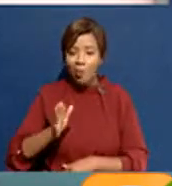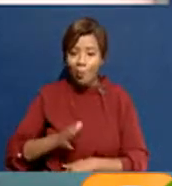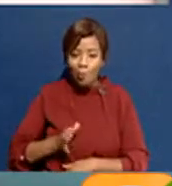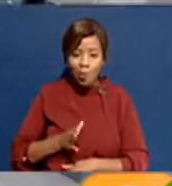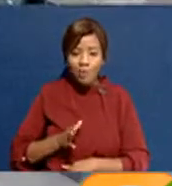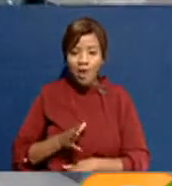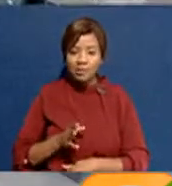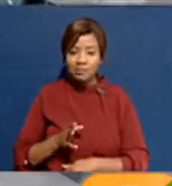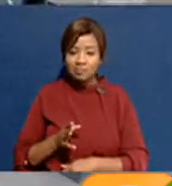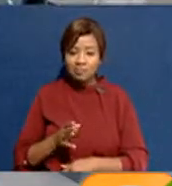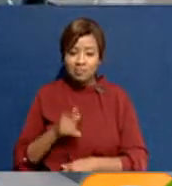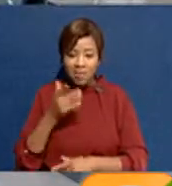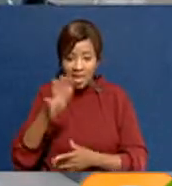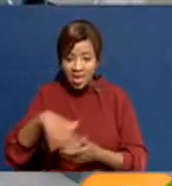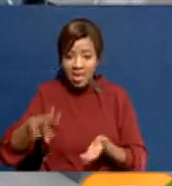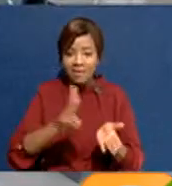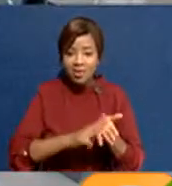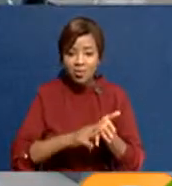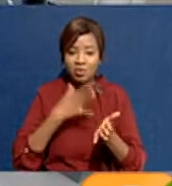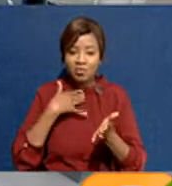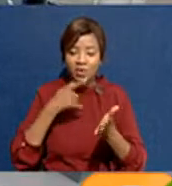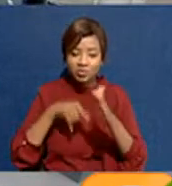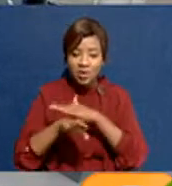accessing health services. Thank you.